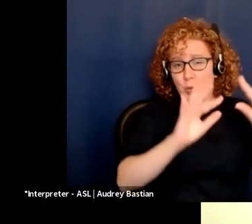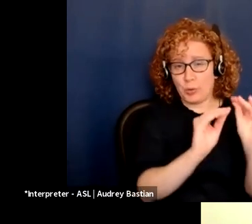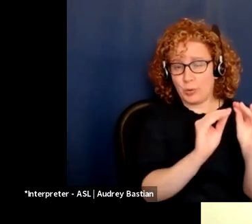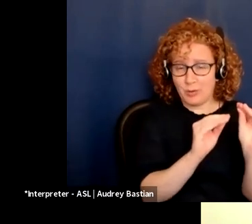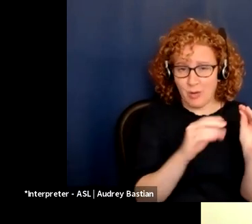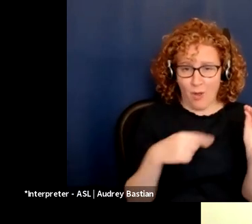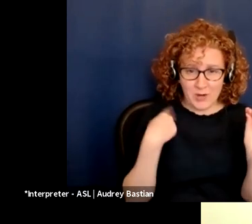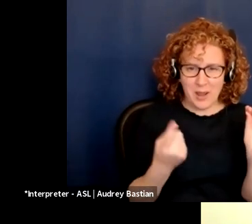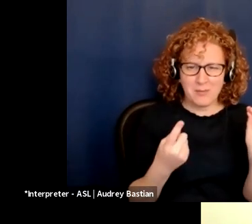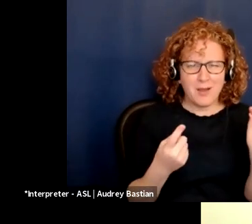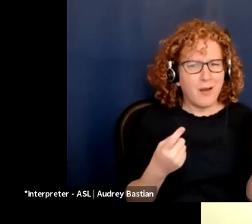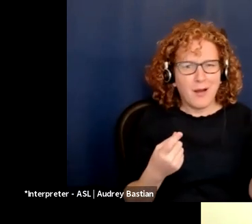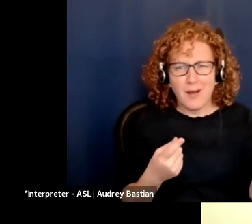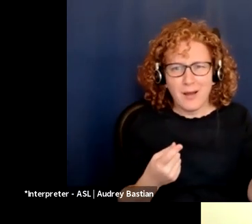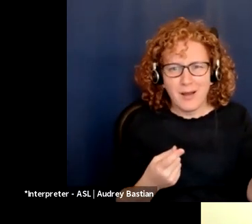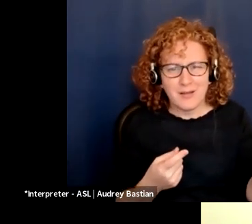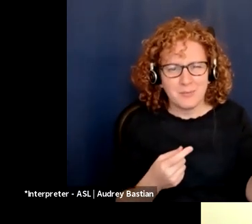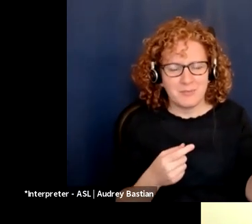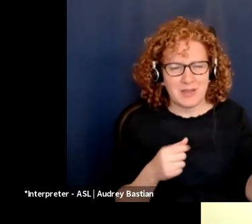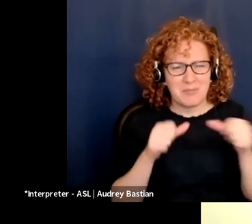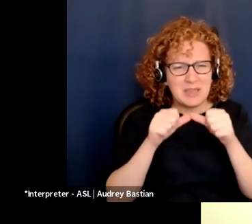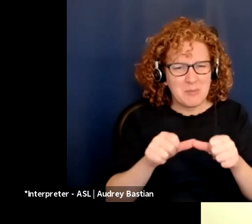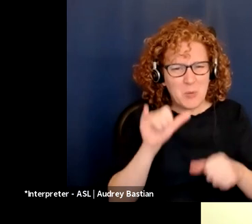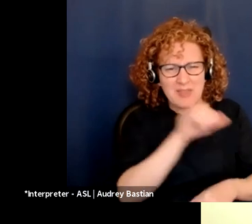reason to keep doing it.